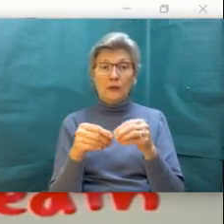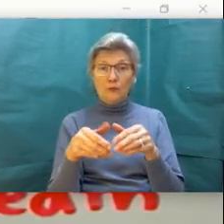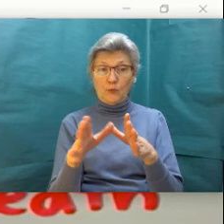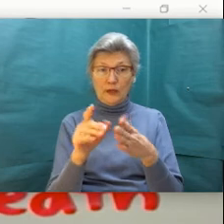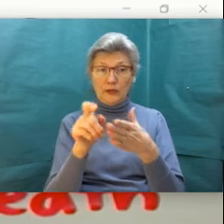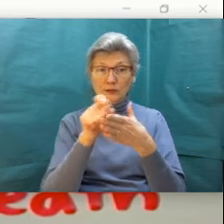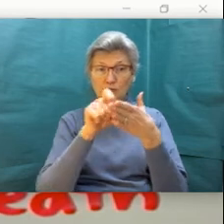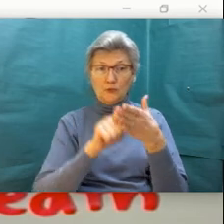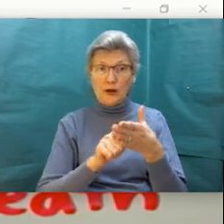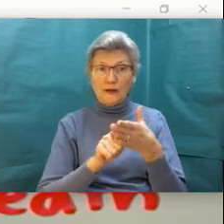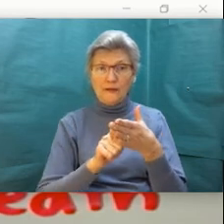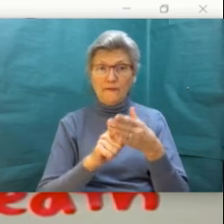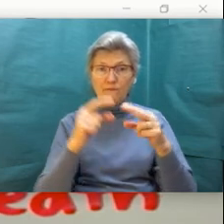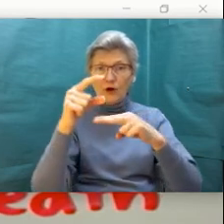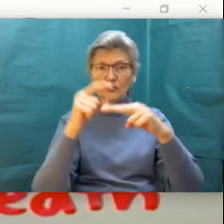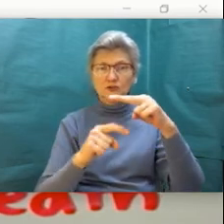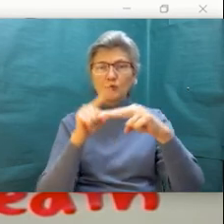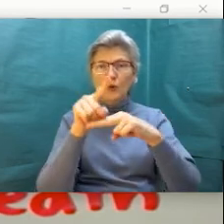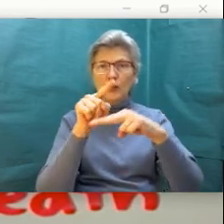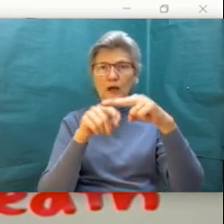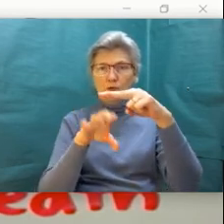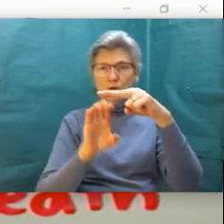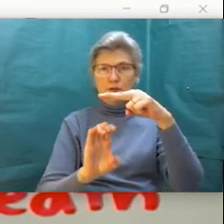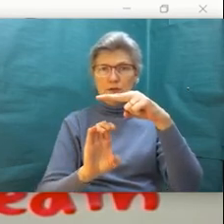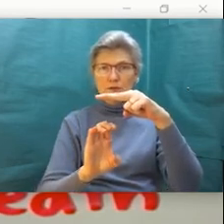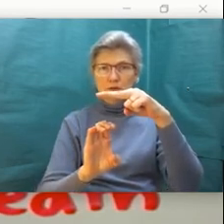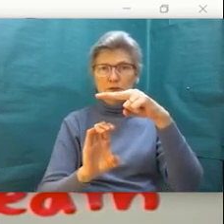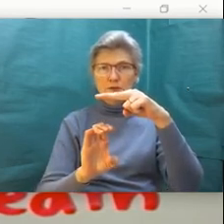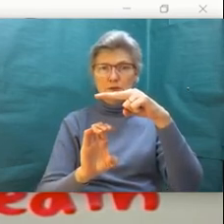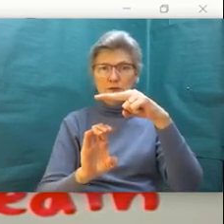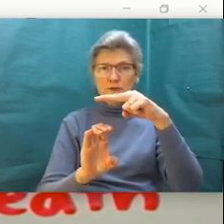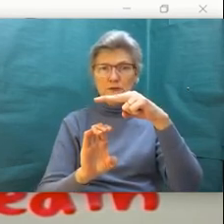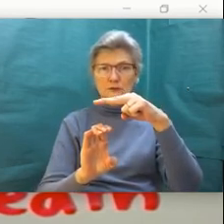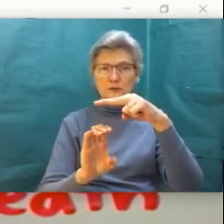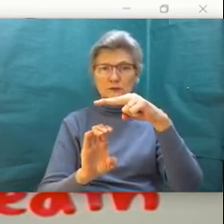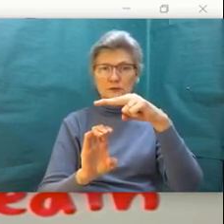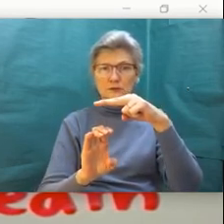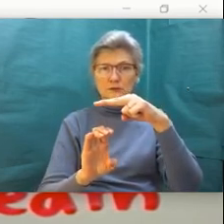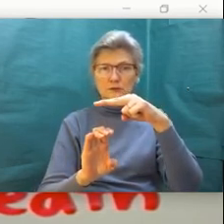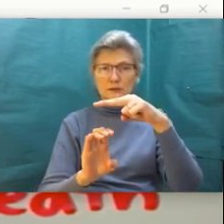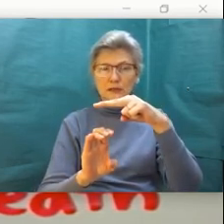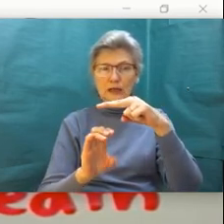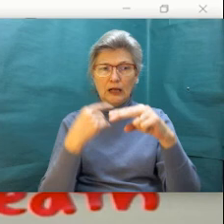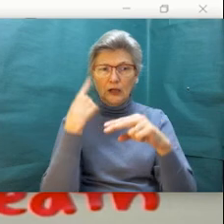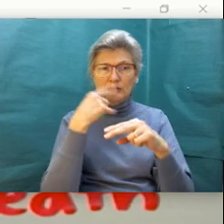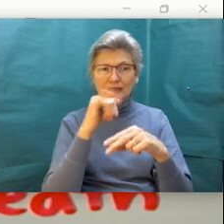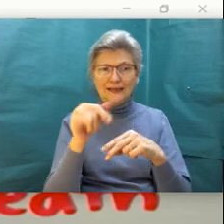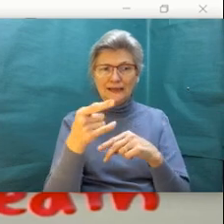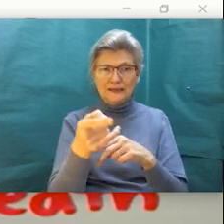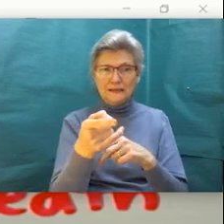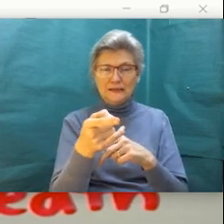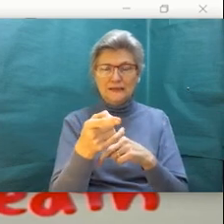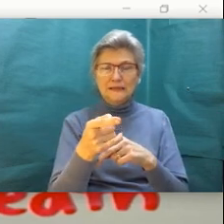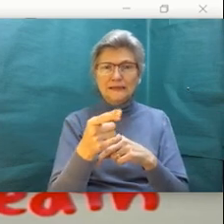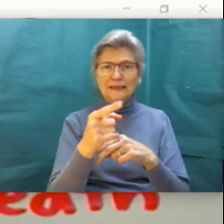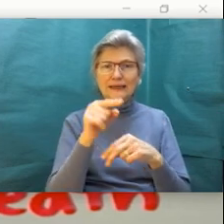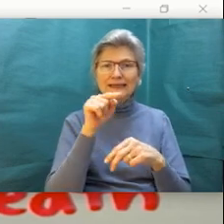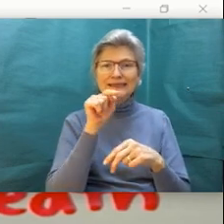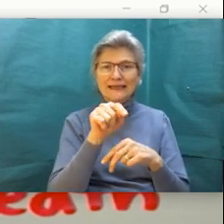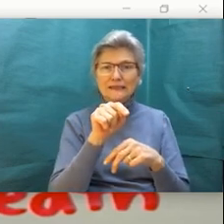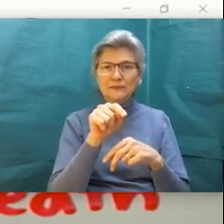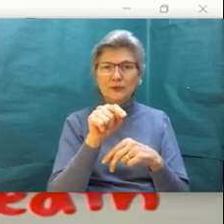write the fraction 1/100th is in this decimal form